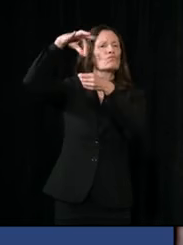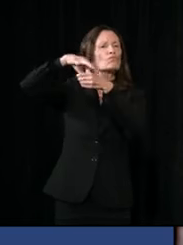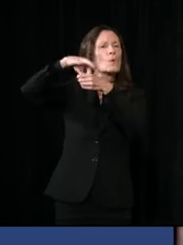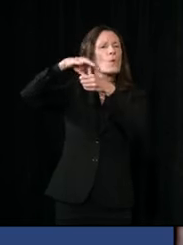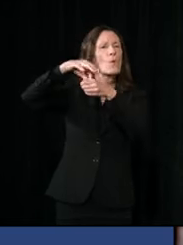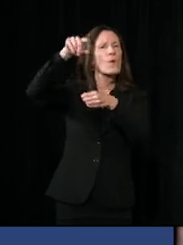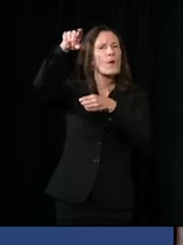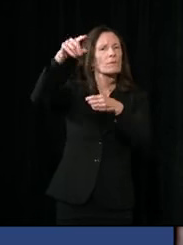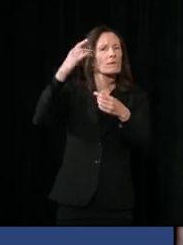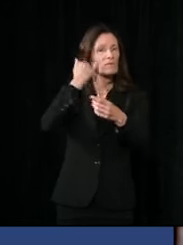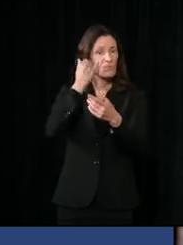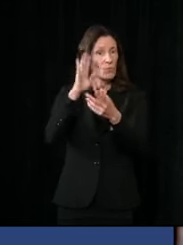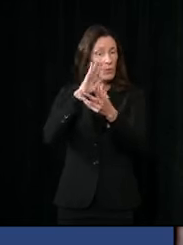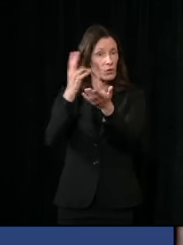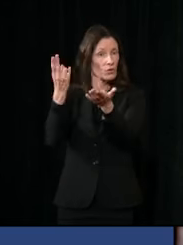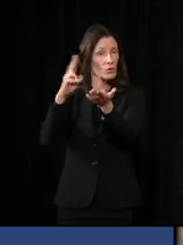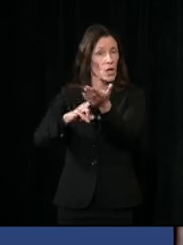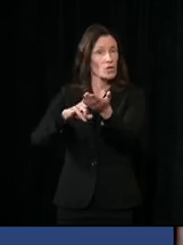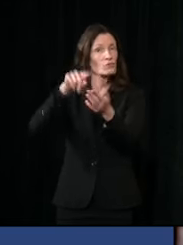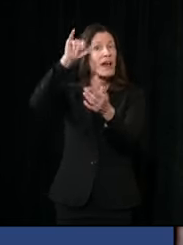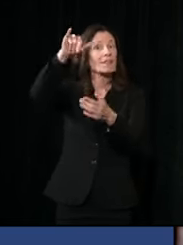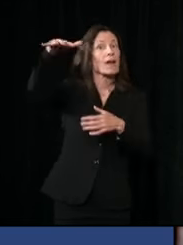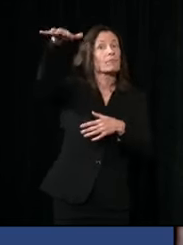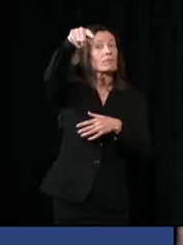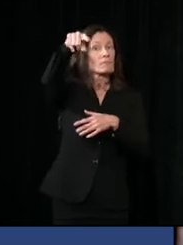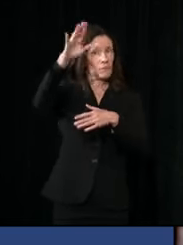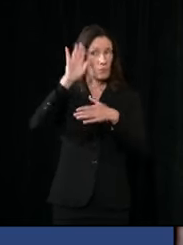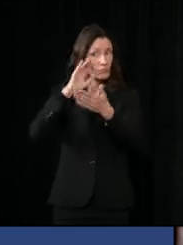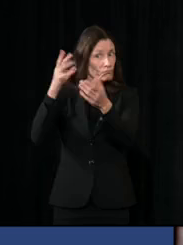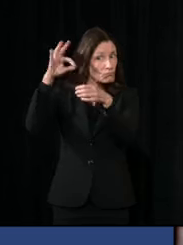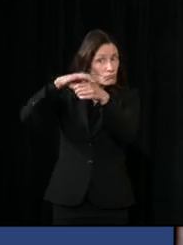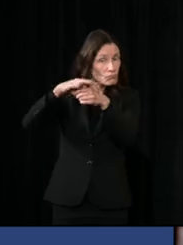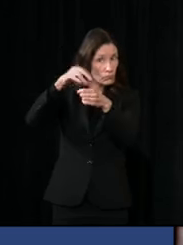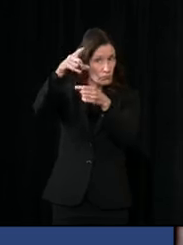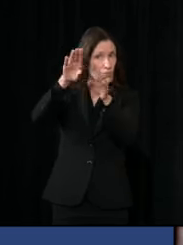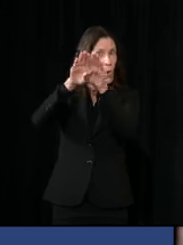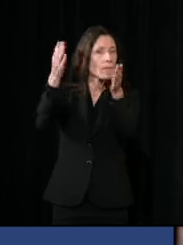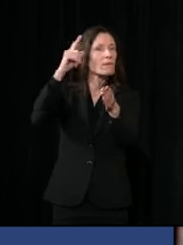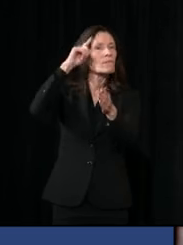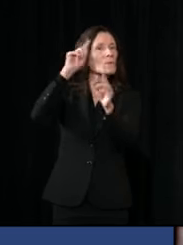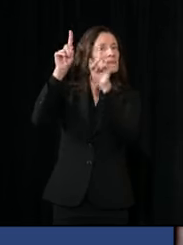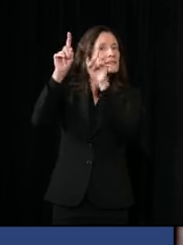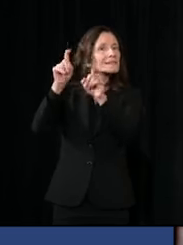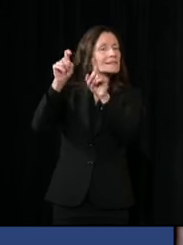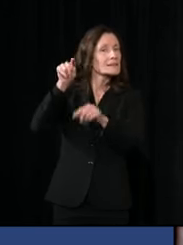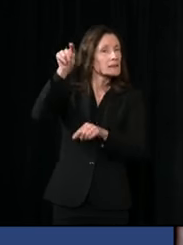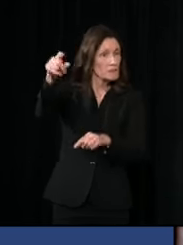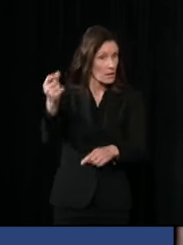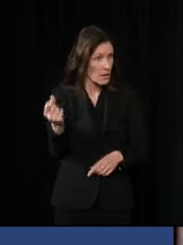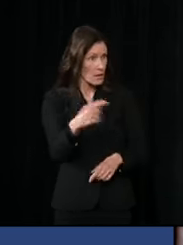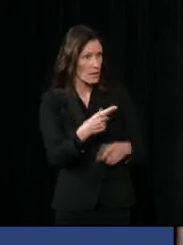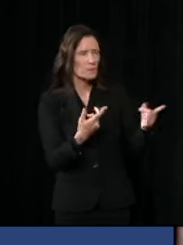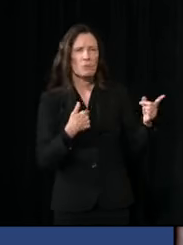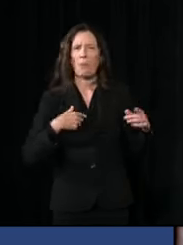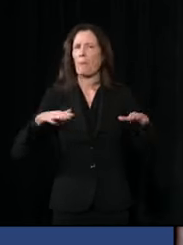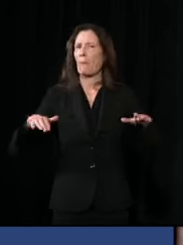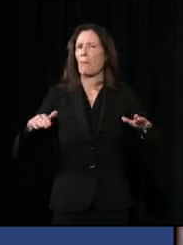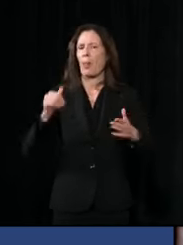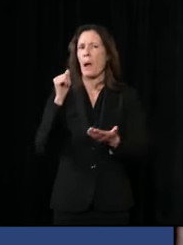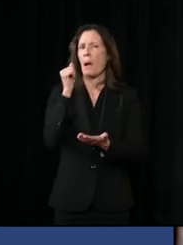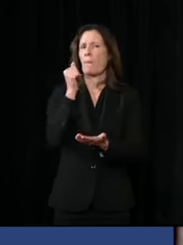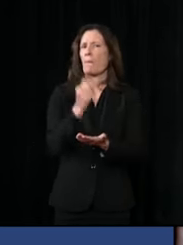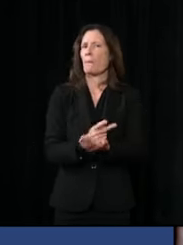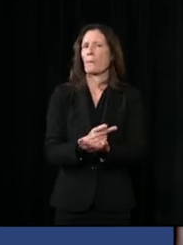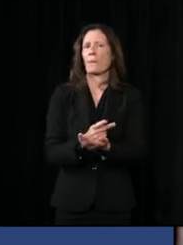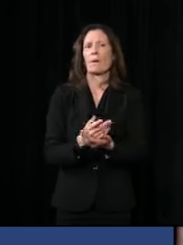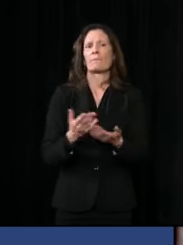not? No, I think I'm not a lawyer, but the board does have to approve that, and I think they will vote today as to whether they